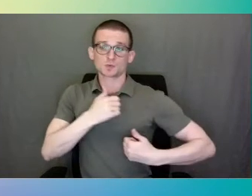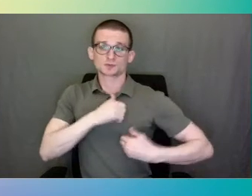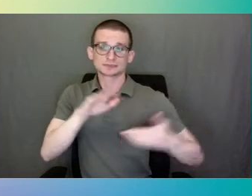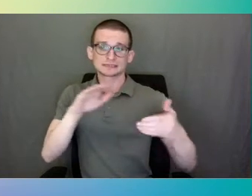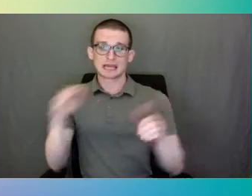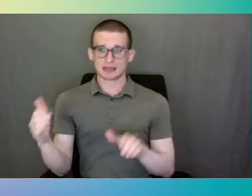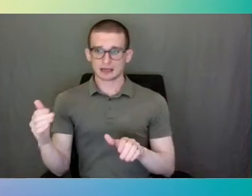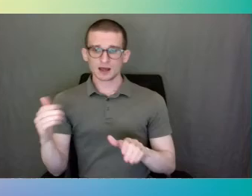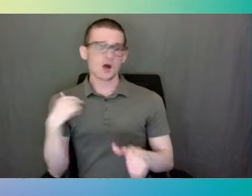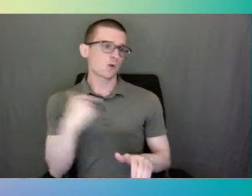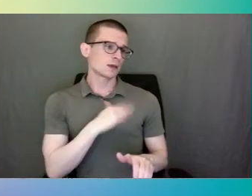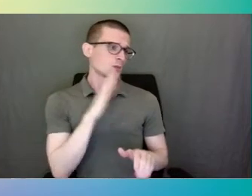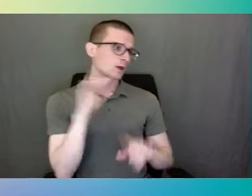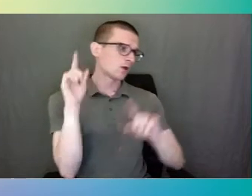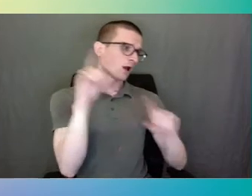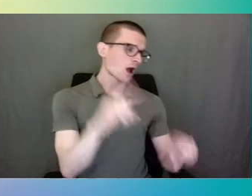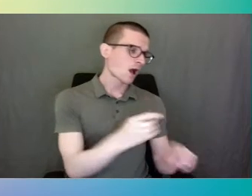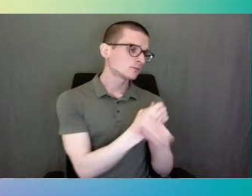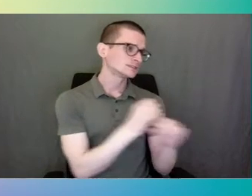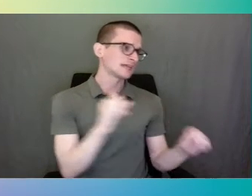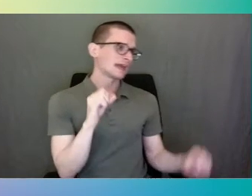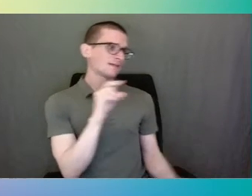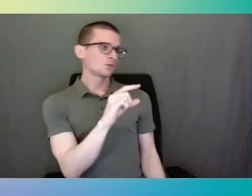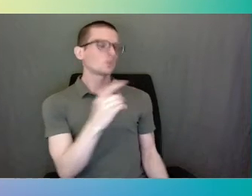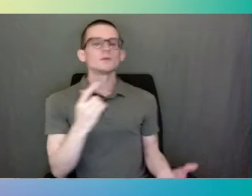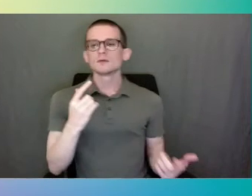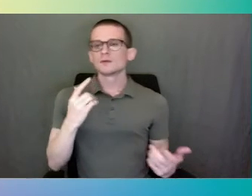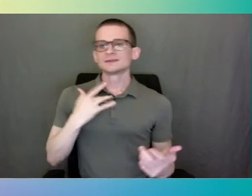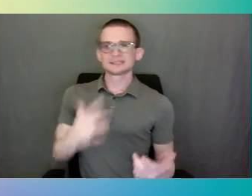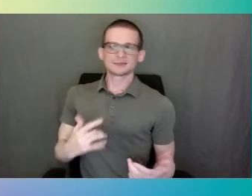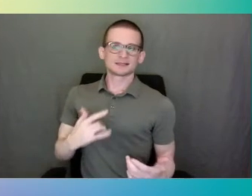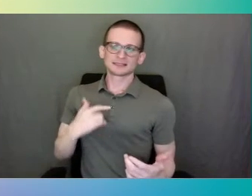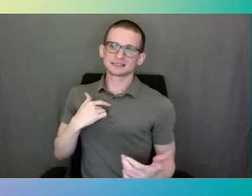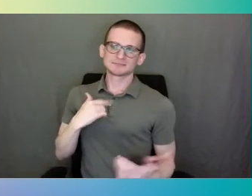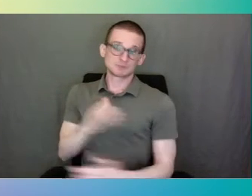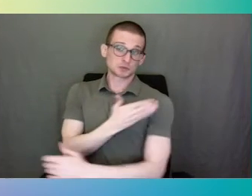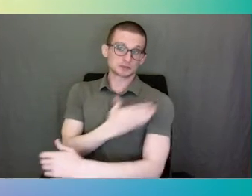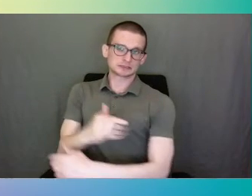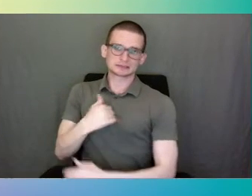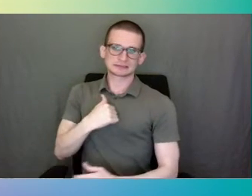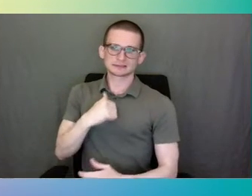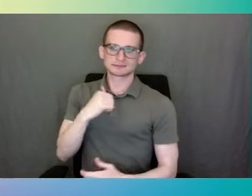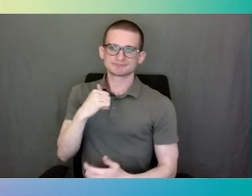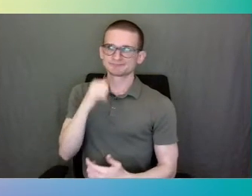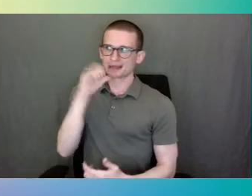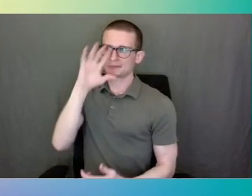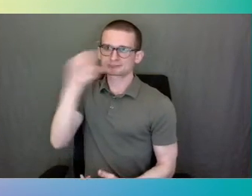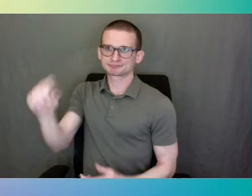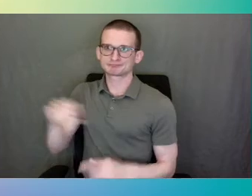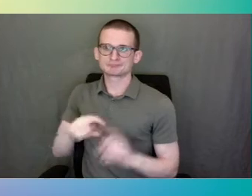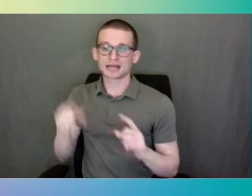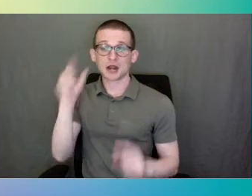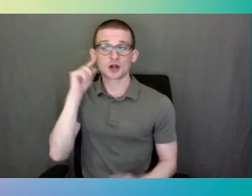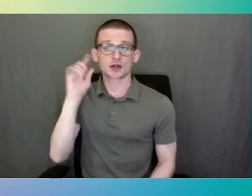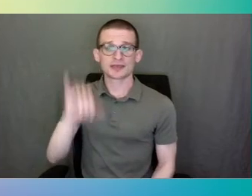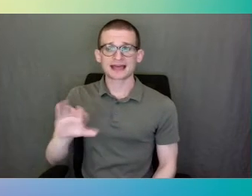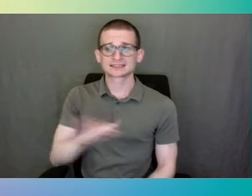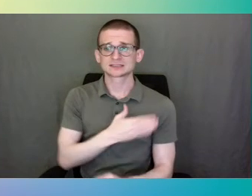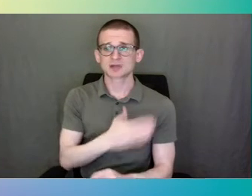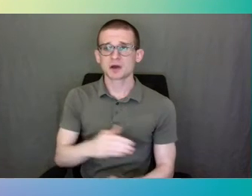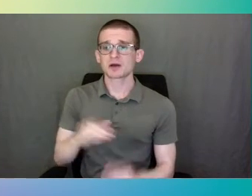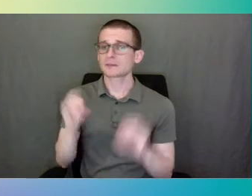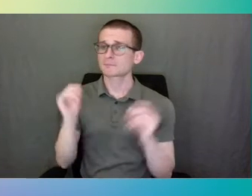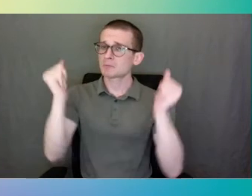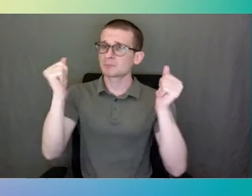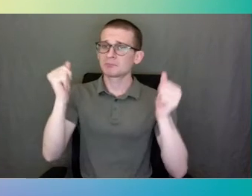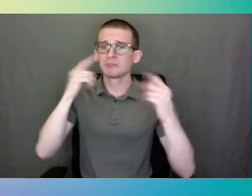that typically connects to music, but when I heard this music, I mean, Ed will tell you, I turned into a slobbering, blubbering,